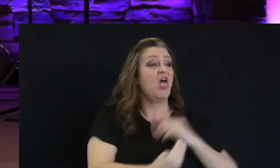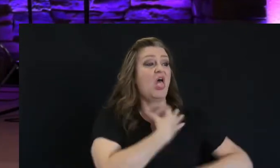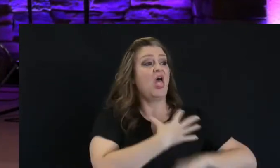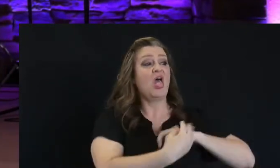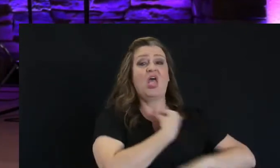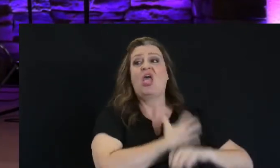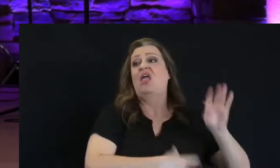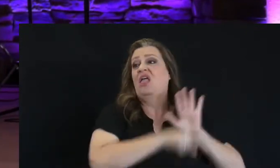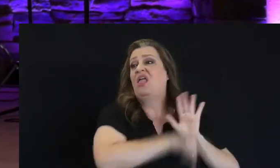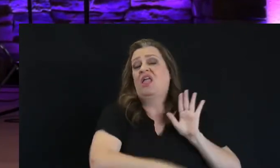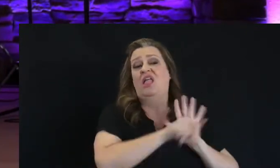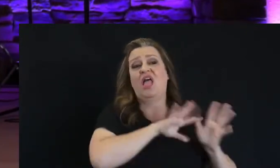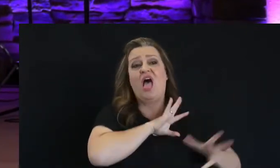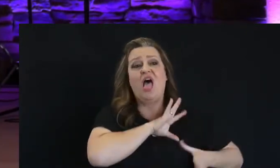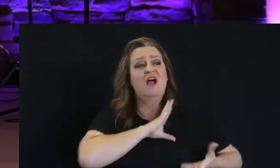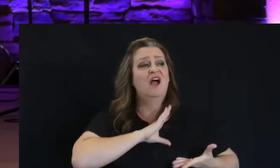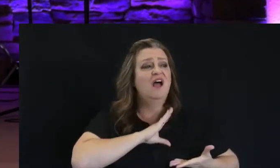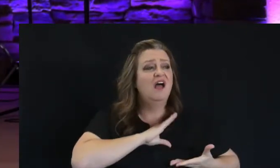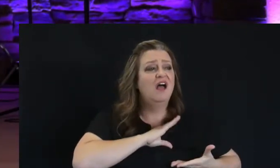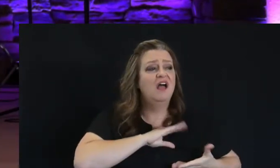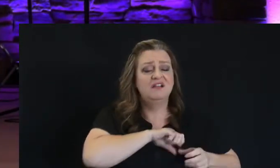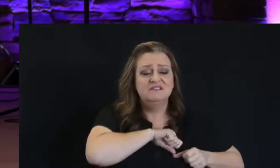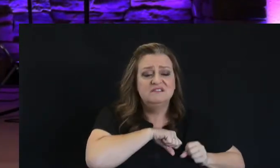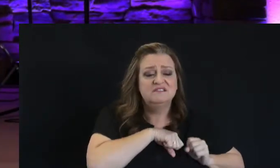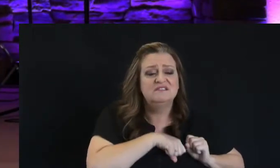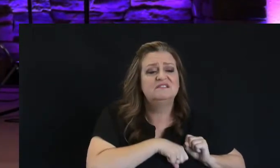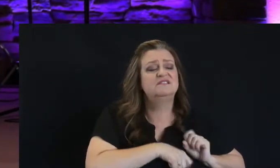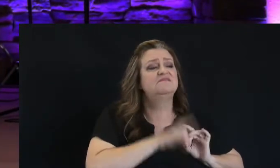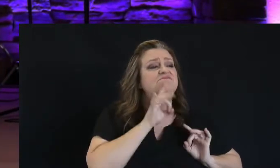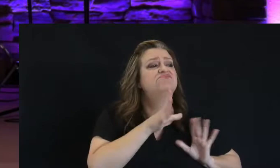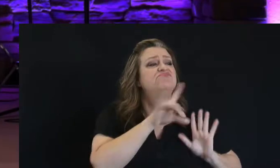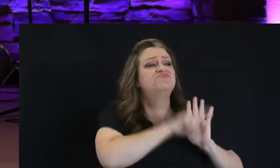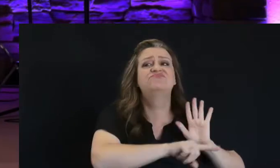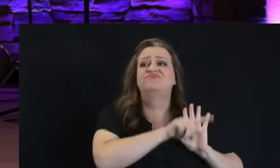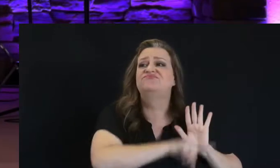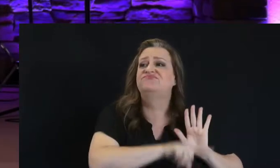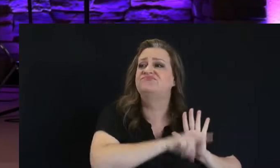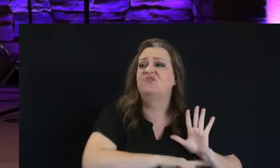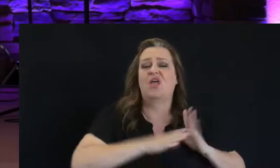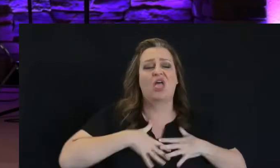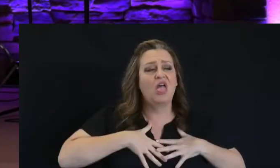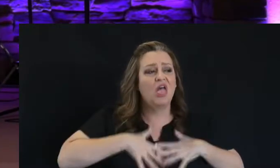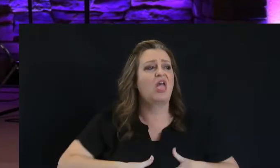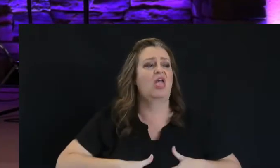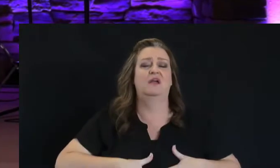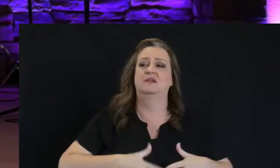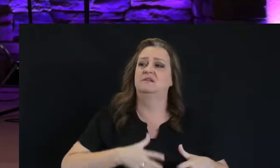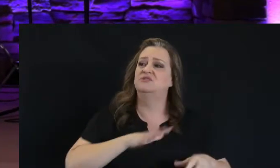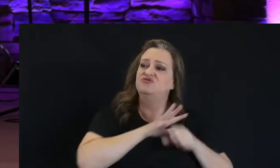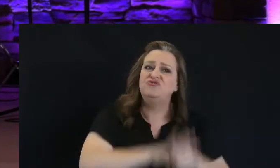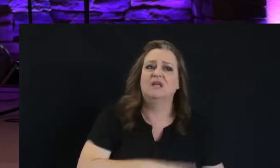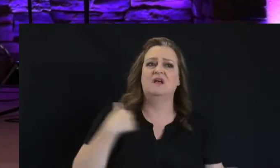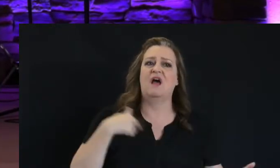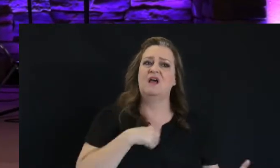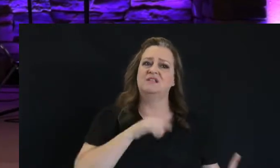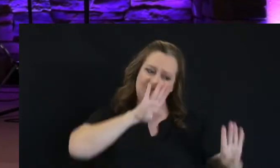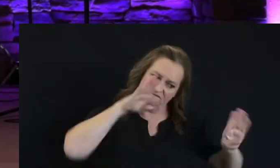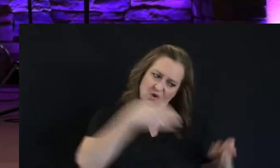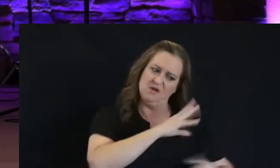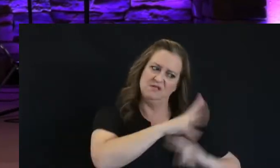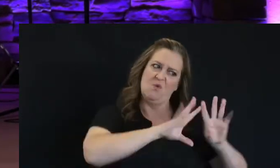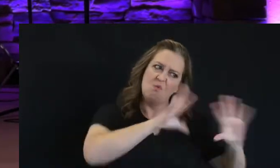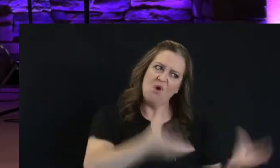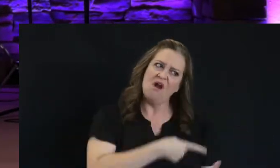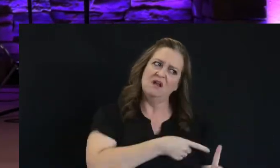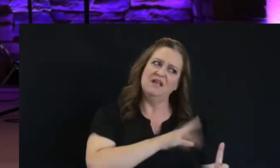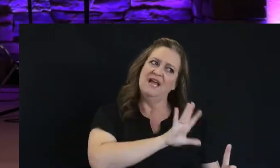us. Expect nothing more than a steady diet of news that is sure to depress and distress, if that's where our focus is.